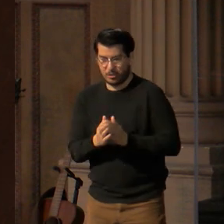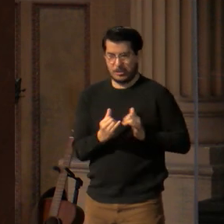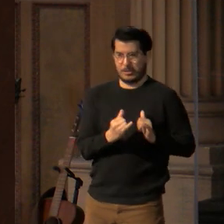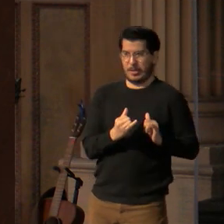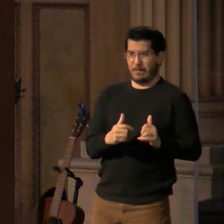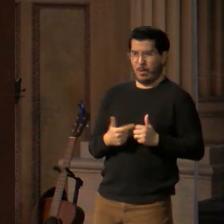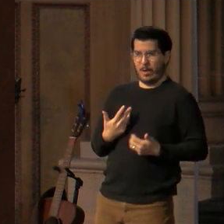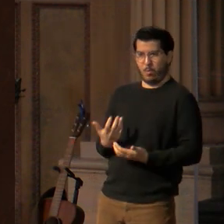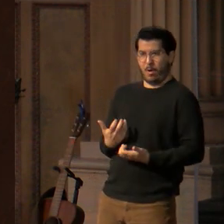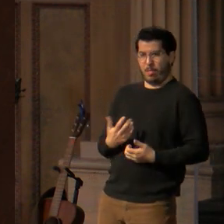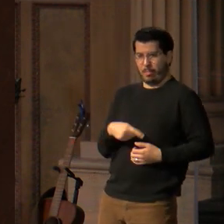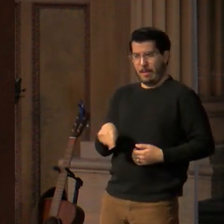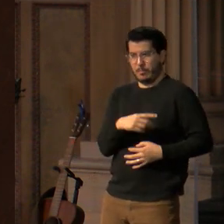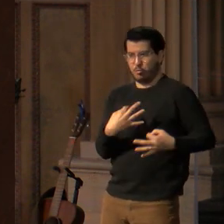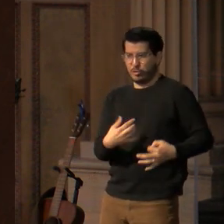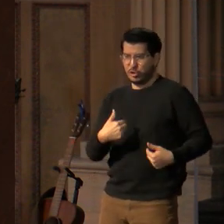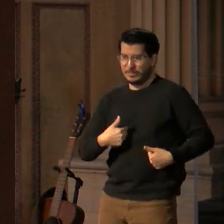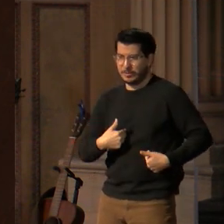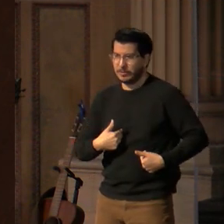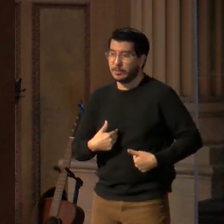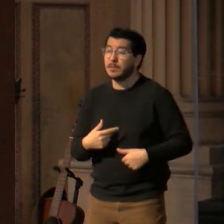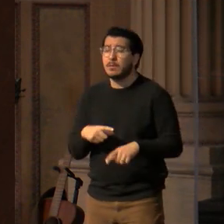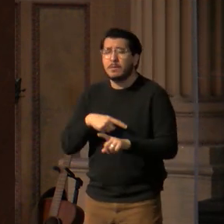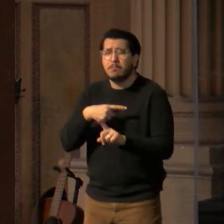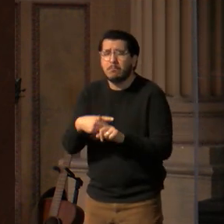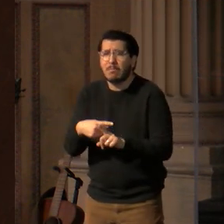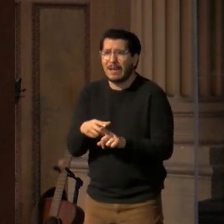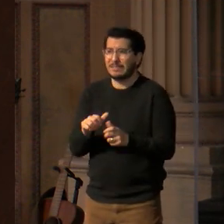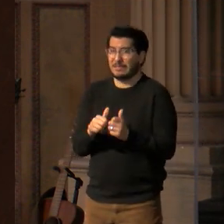judge others as quickly as we would want to be judged.